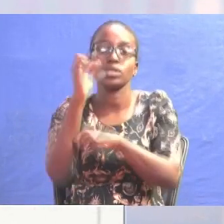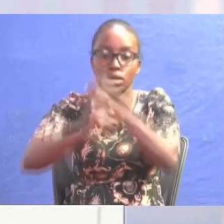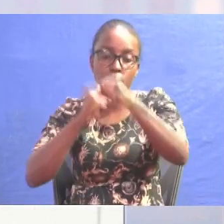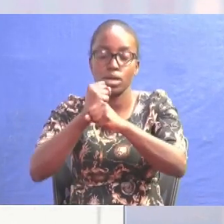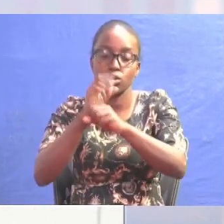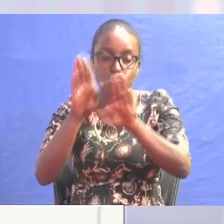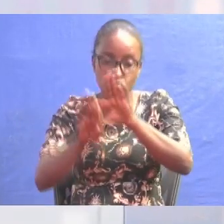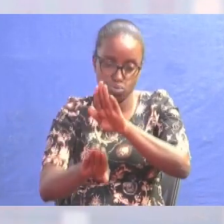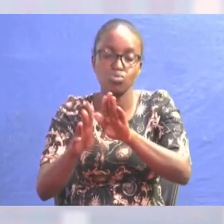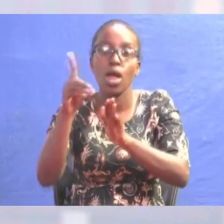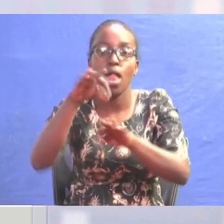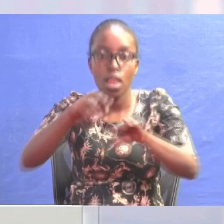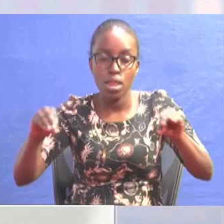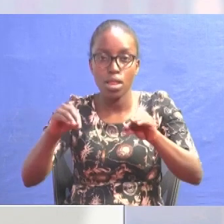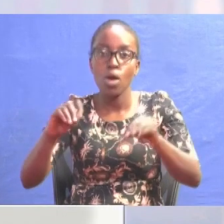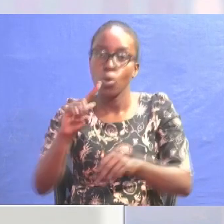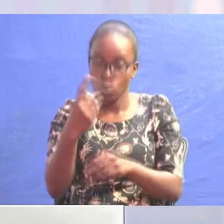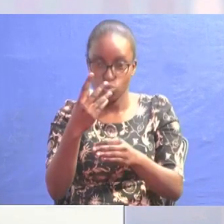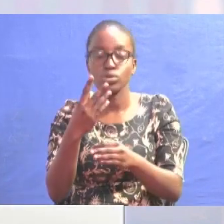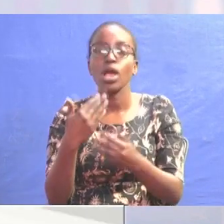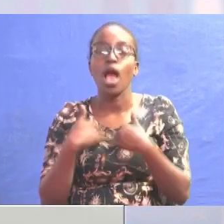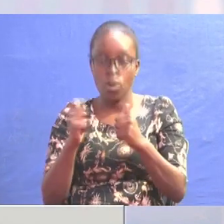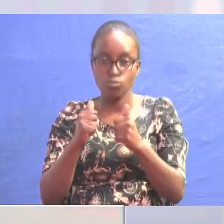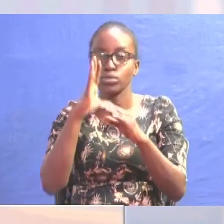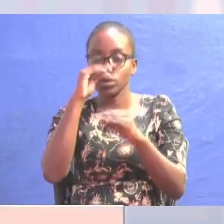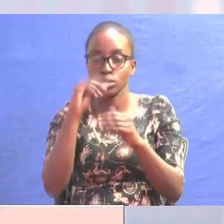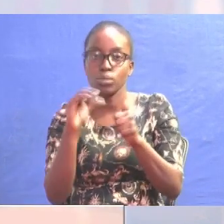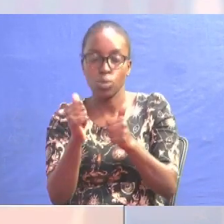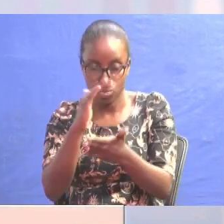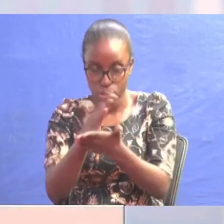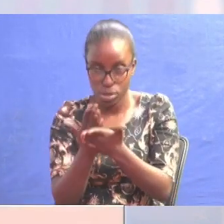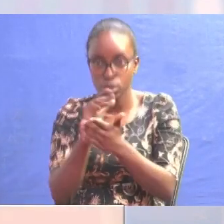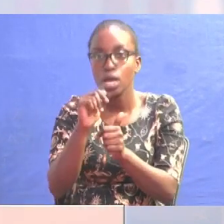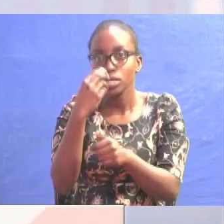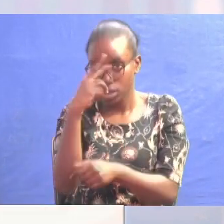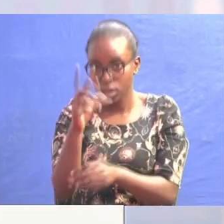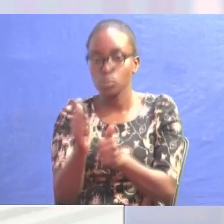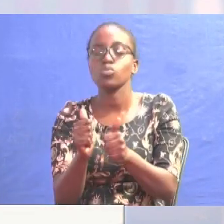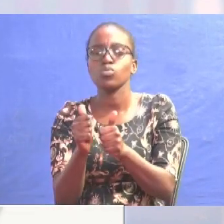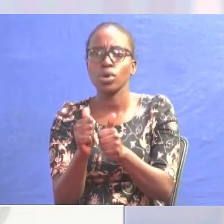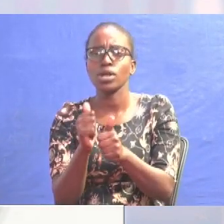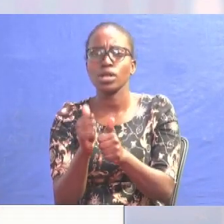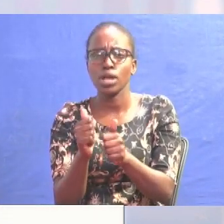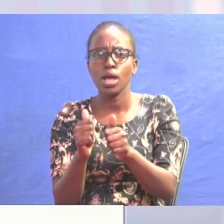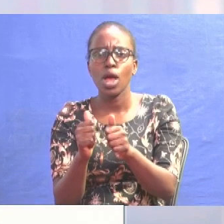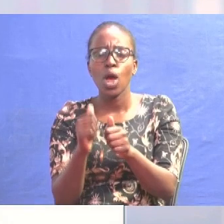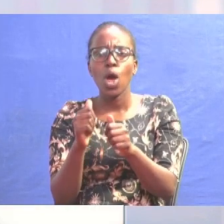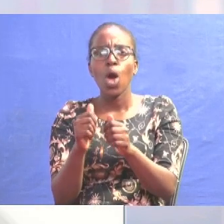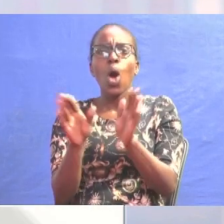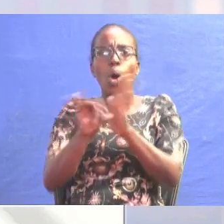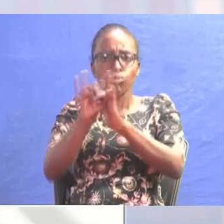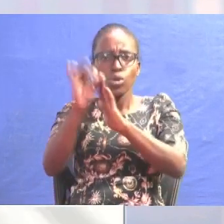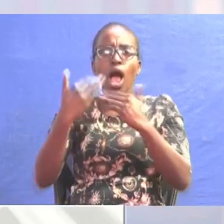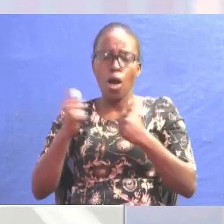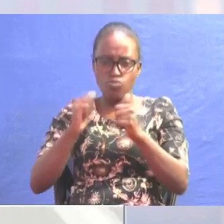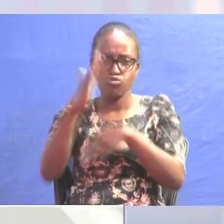is absolutely, it's fair to say, we have seen some tremendous growth and, of course, improvement in terms of many aspects.